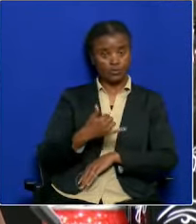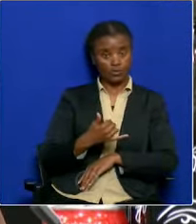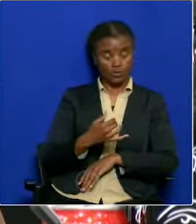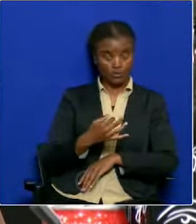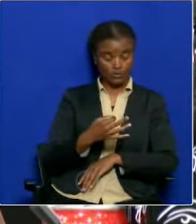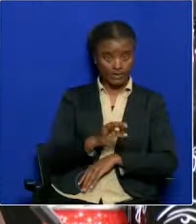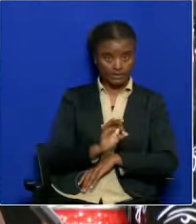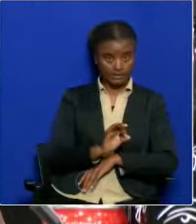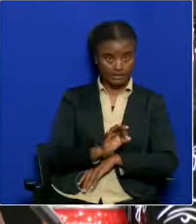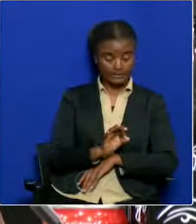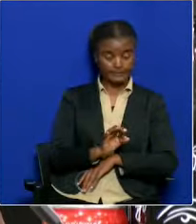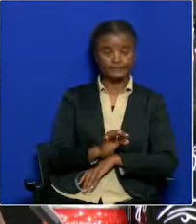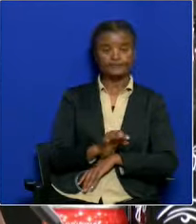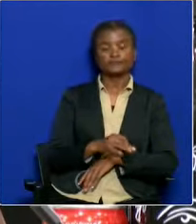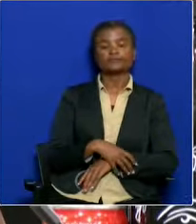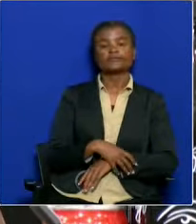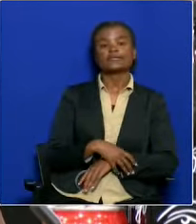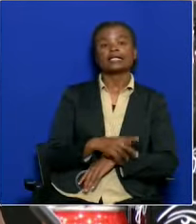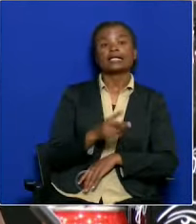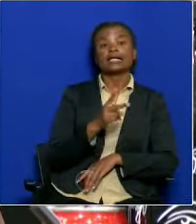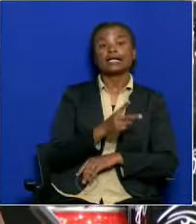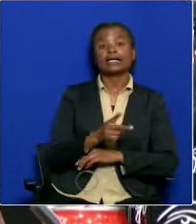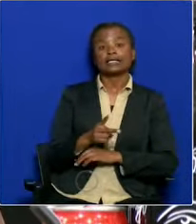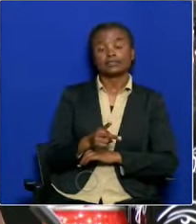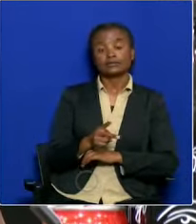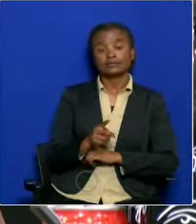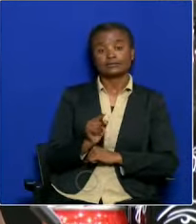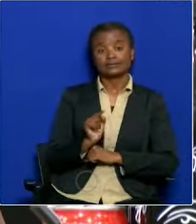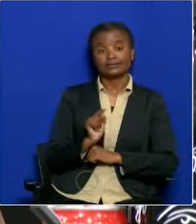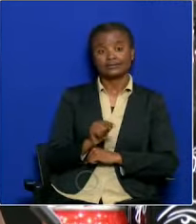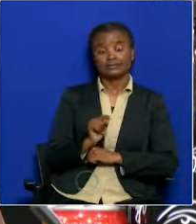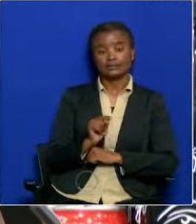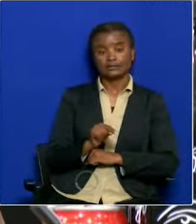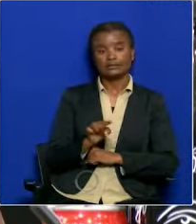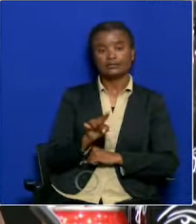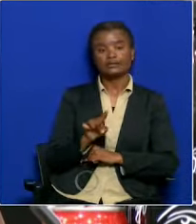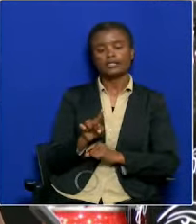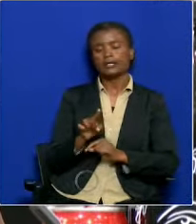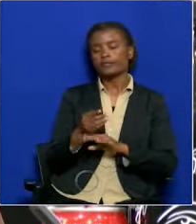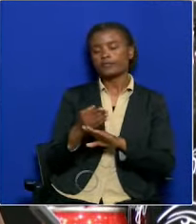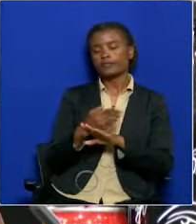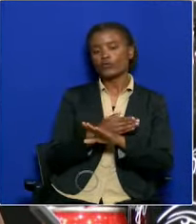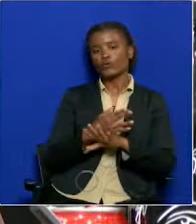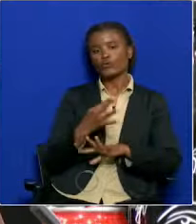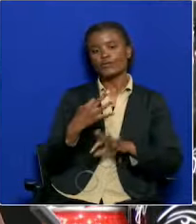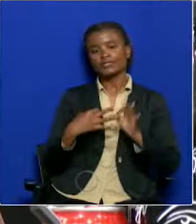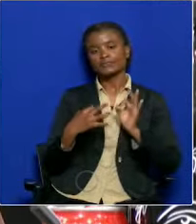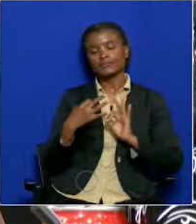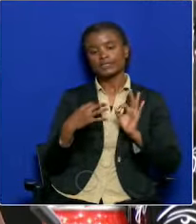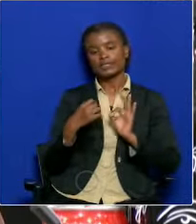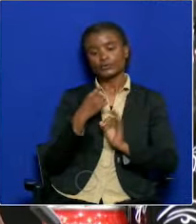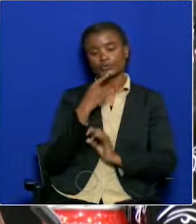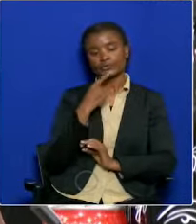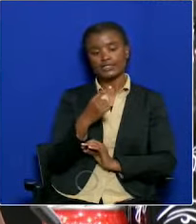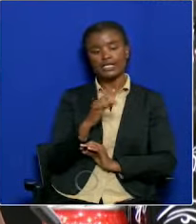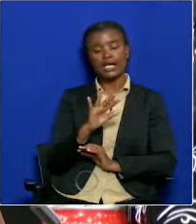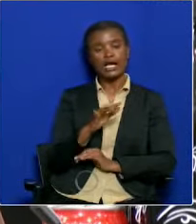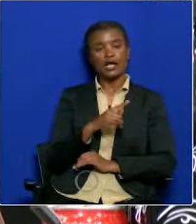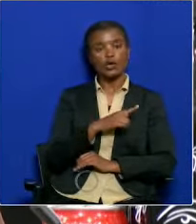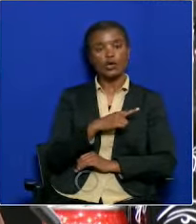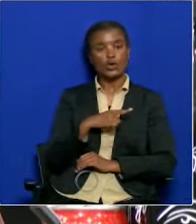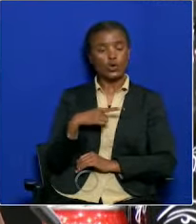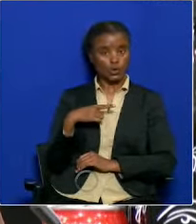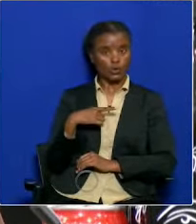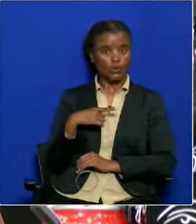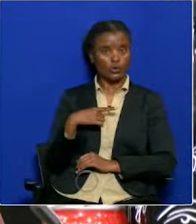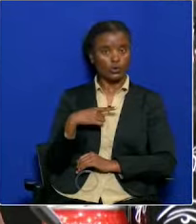So there again, given your earlier explanation about how long it takes you to talk